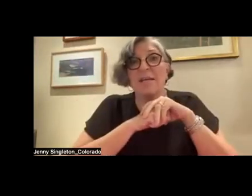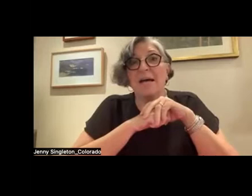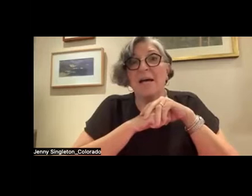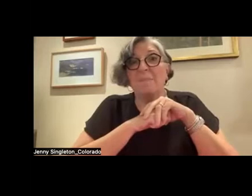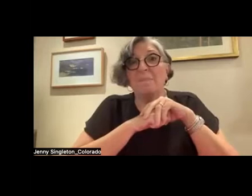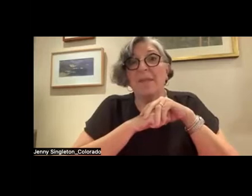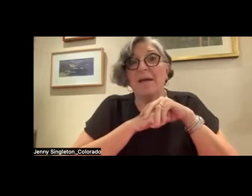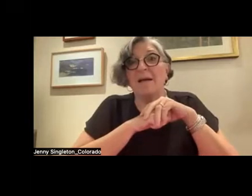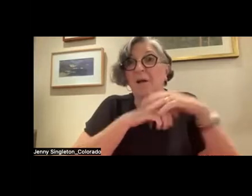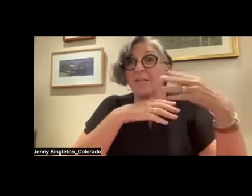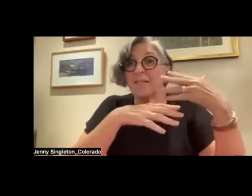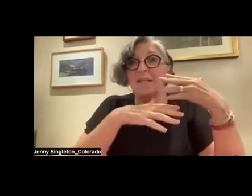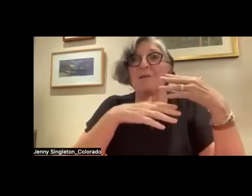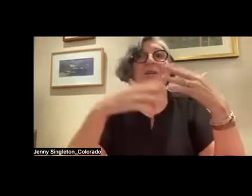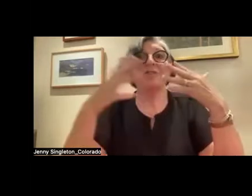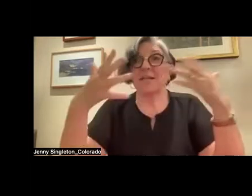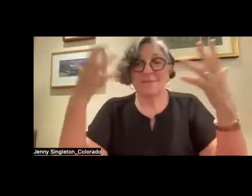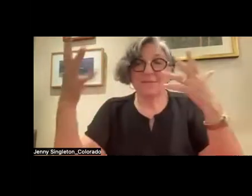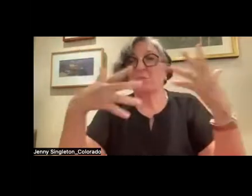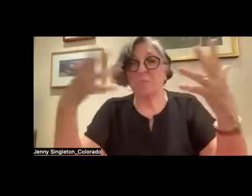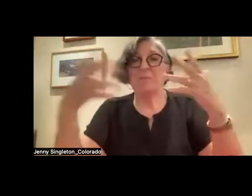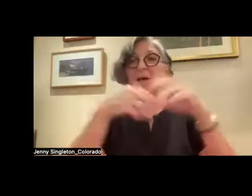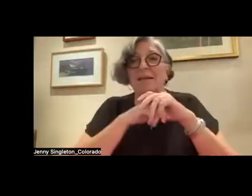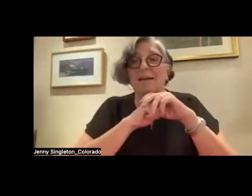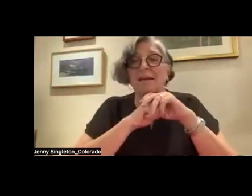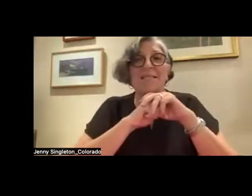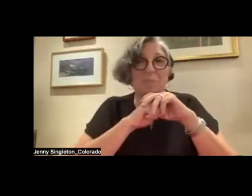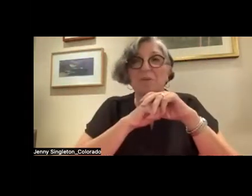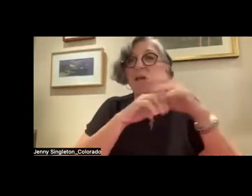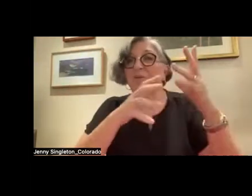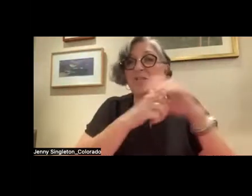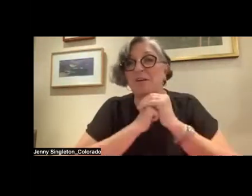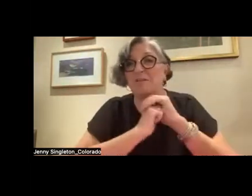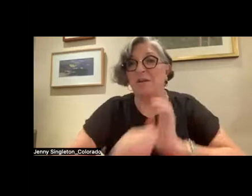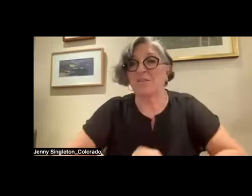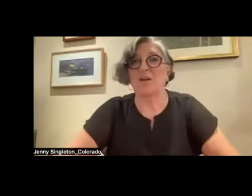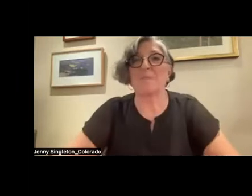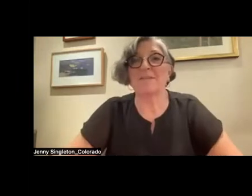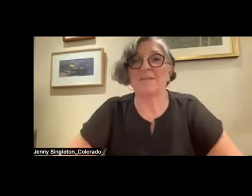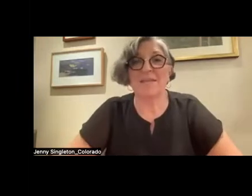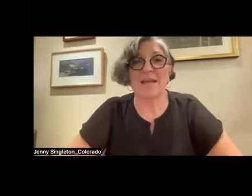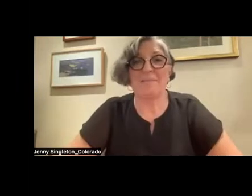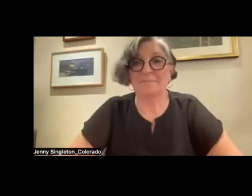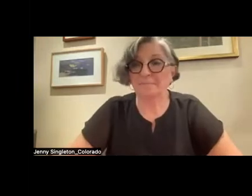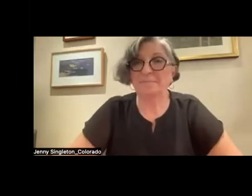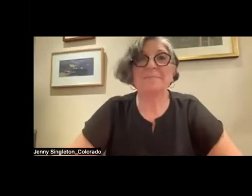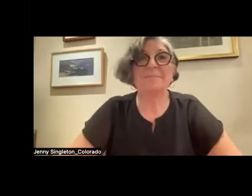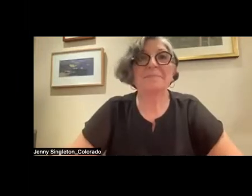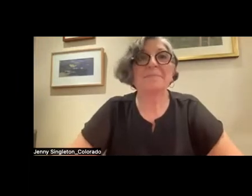on American Sign Language, that will be my example language that I'll talk about today.